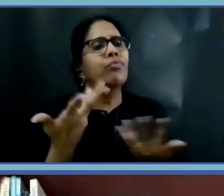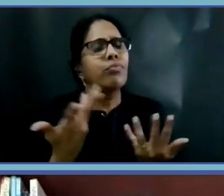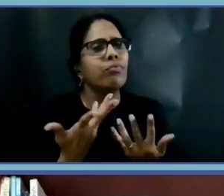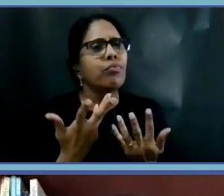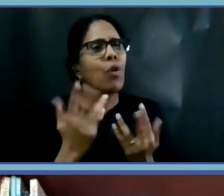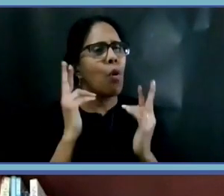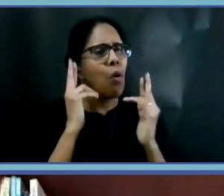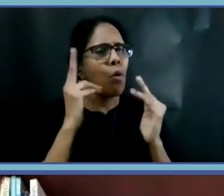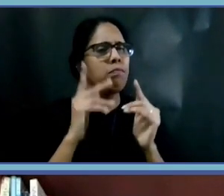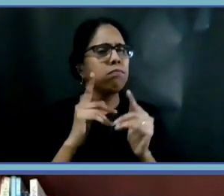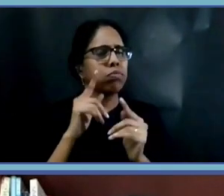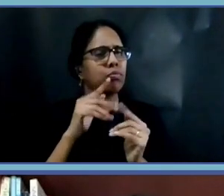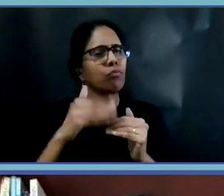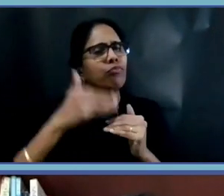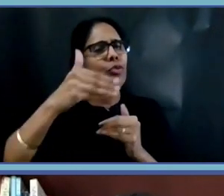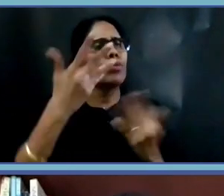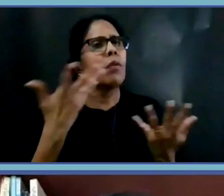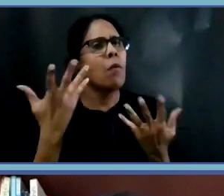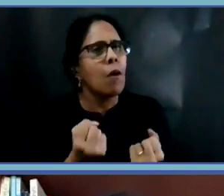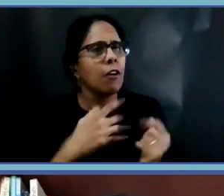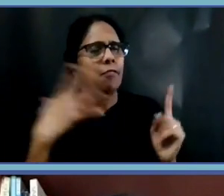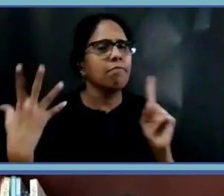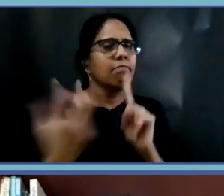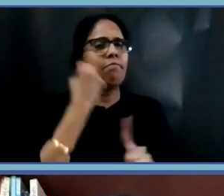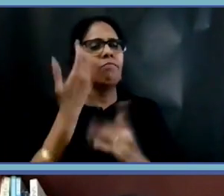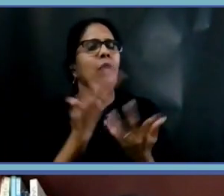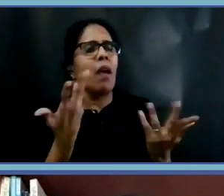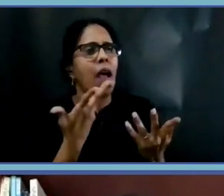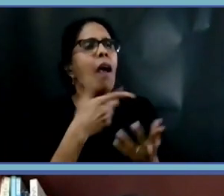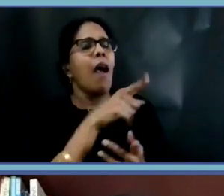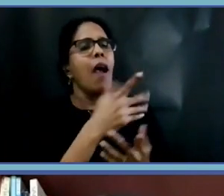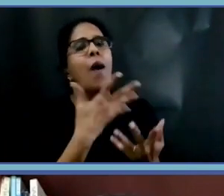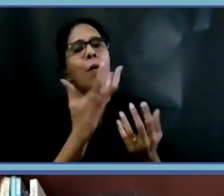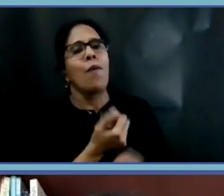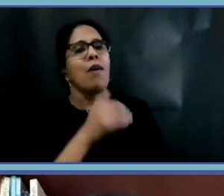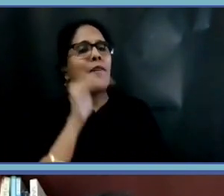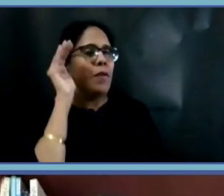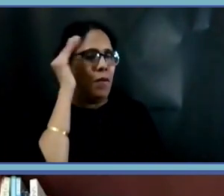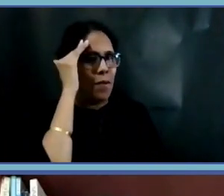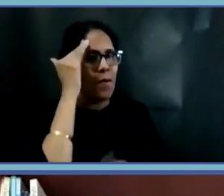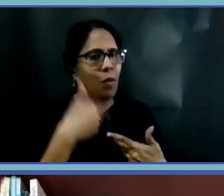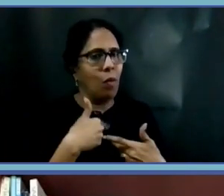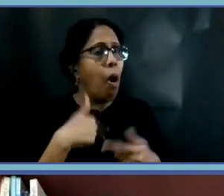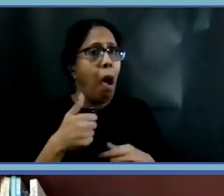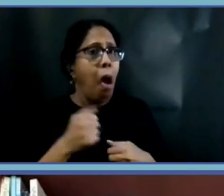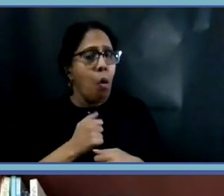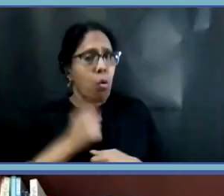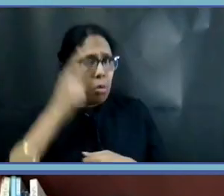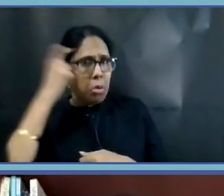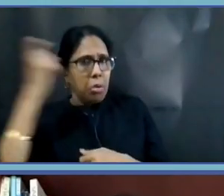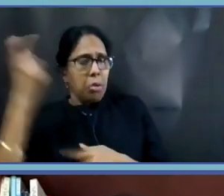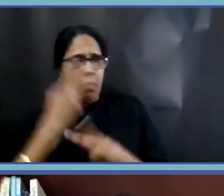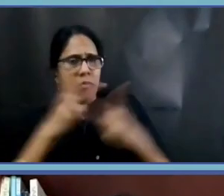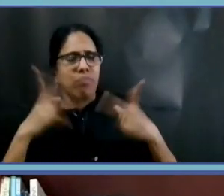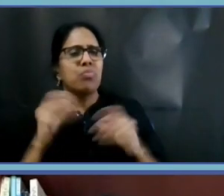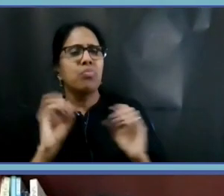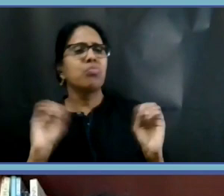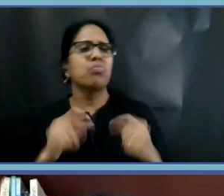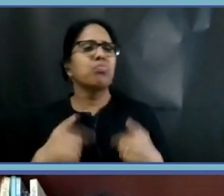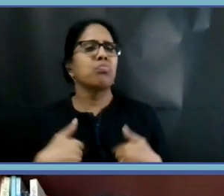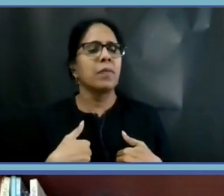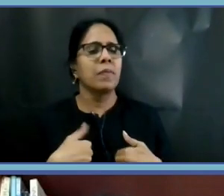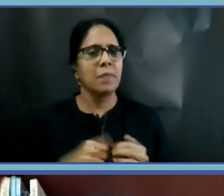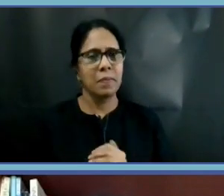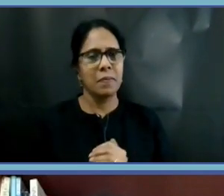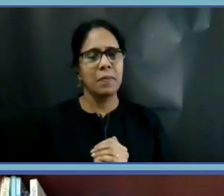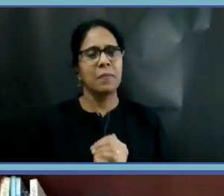in your future? Because I have never dreamt anything. No, actually, sometimes, the dream can